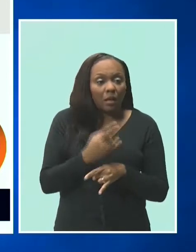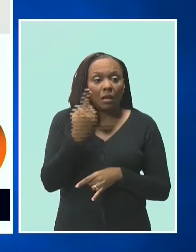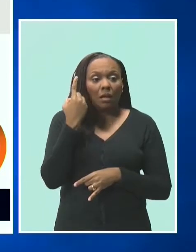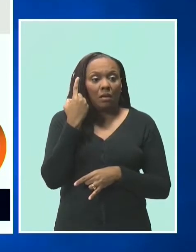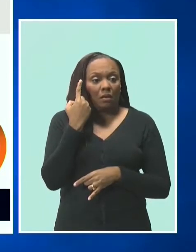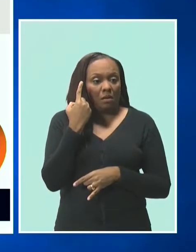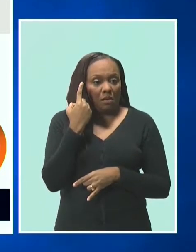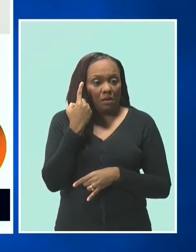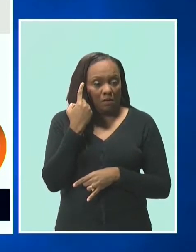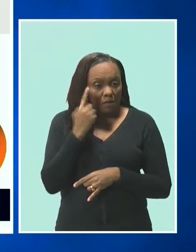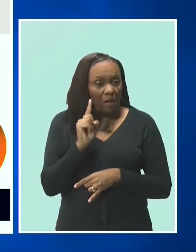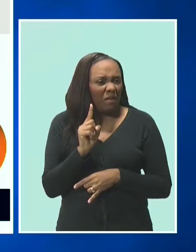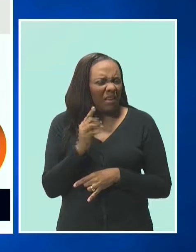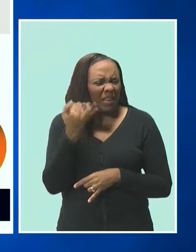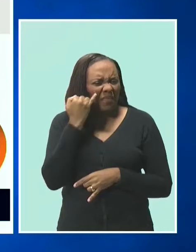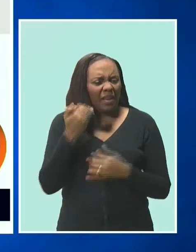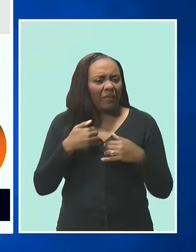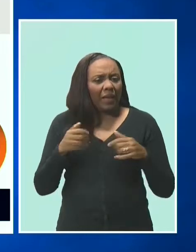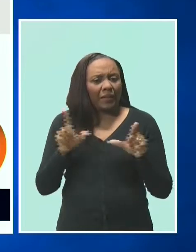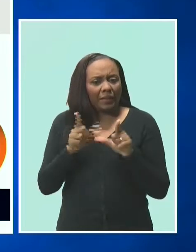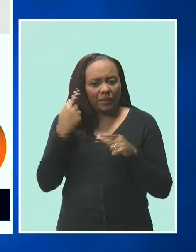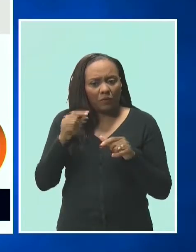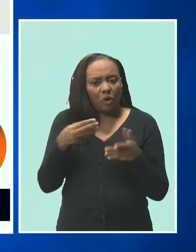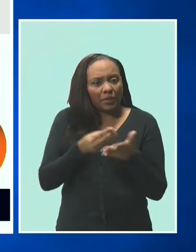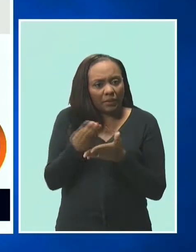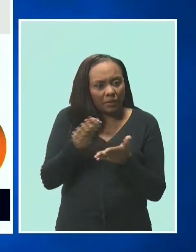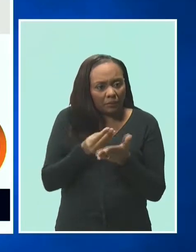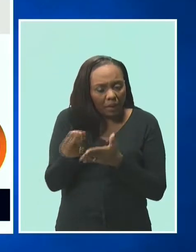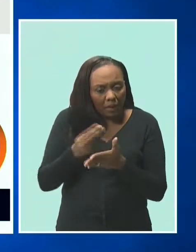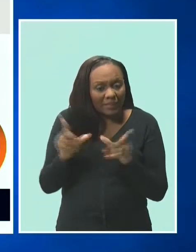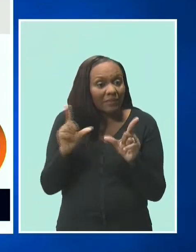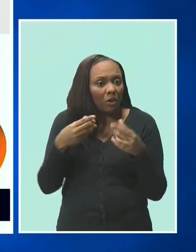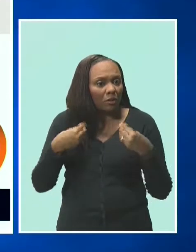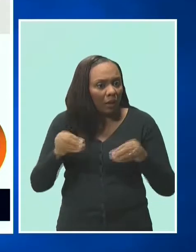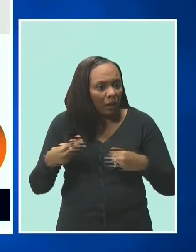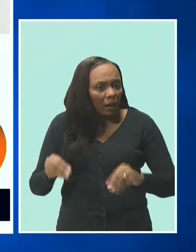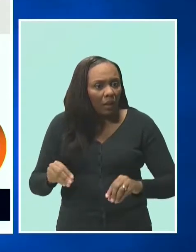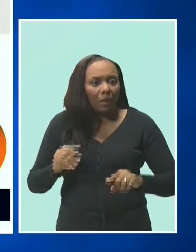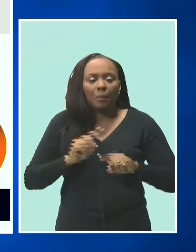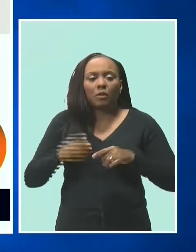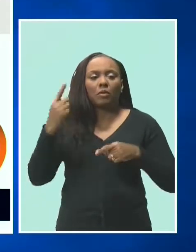licensed properties only, consumption on those properties